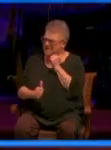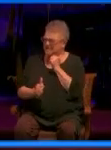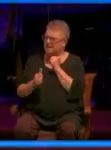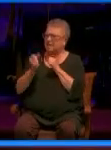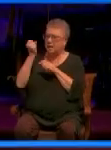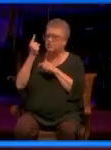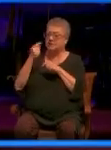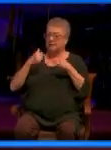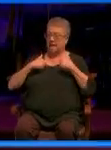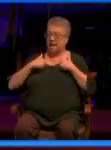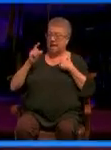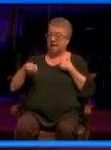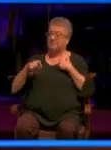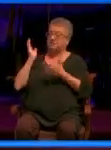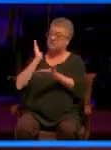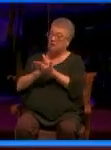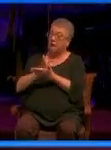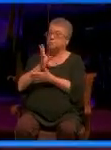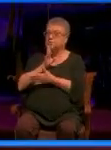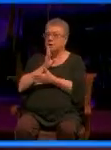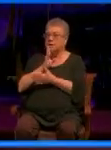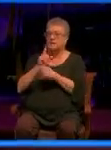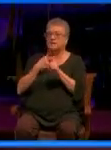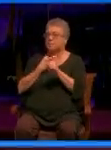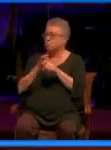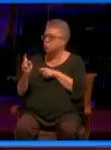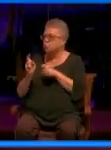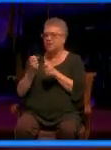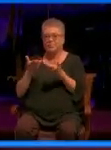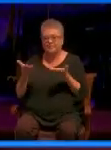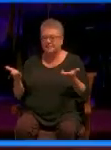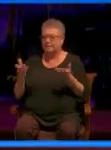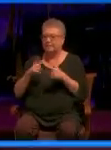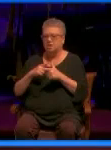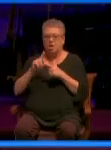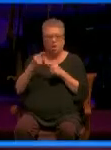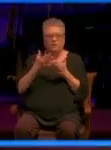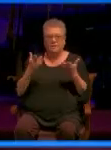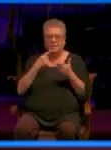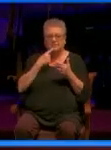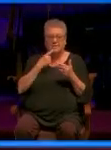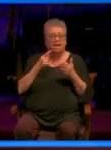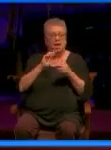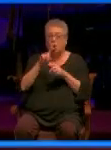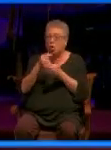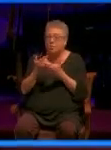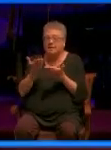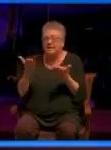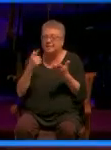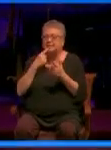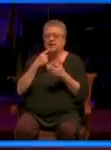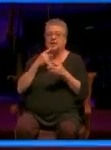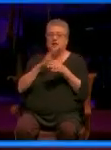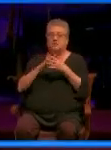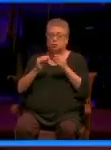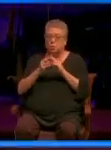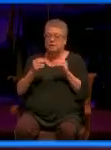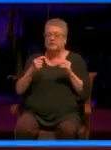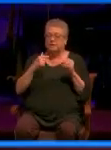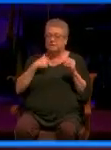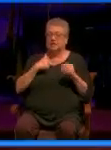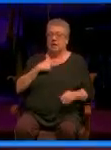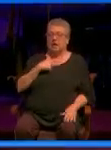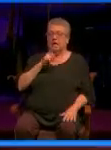understands, I got to quit talking because I'm going to give it away. So the only dialogue left for Jacob, all the way down through the rest of the story, is Jacob